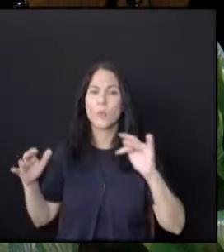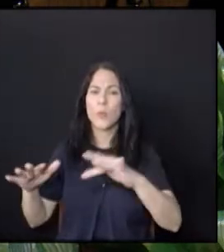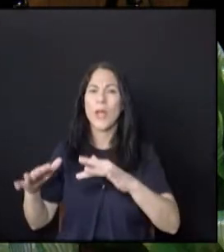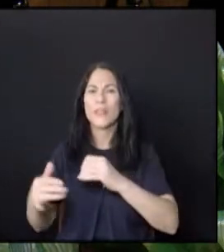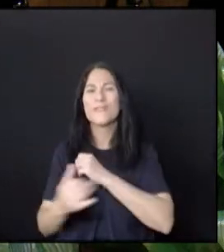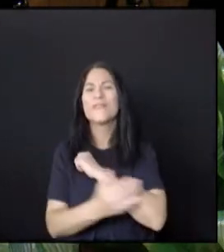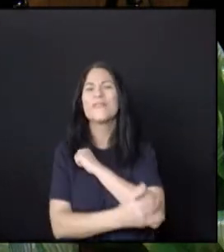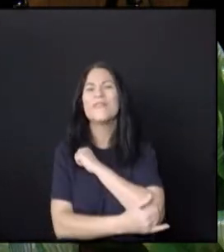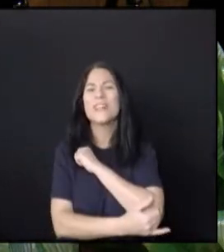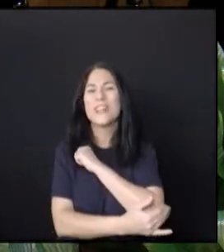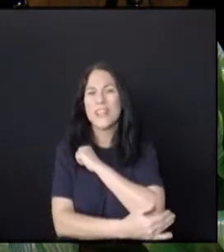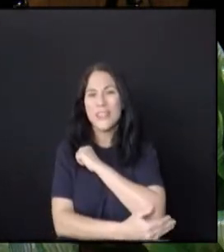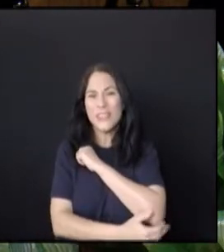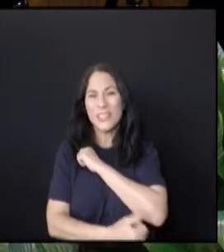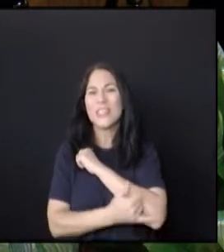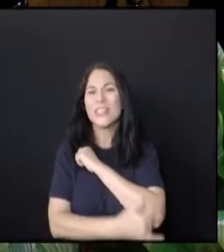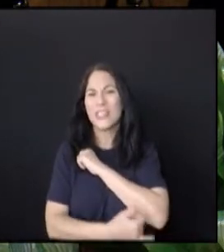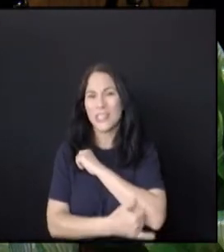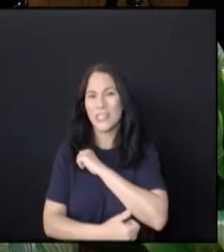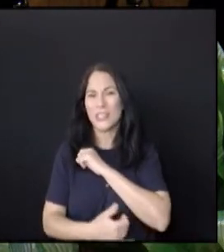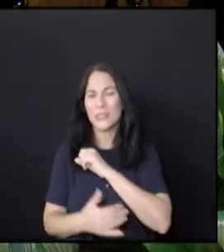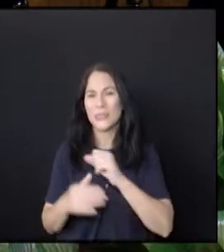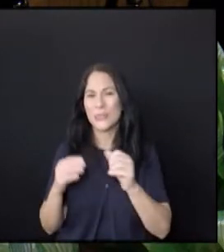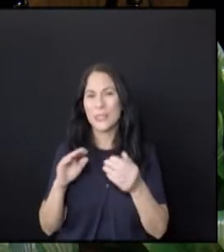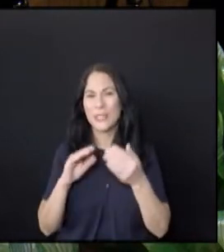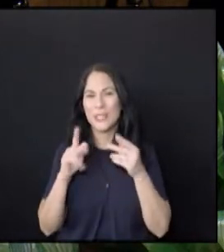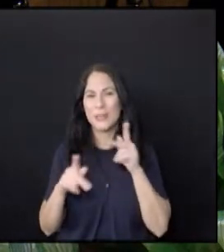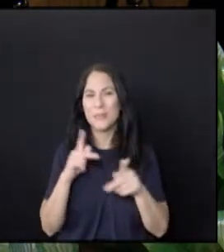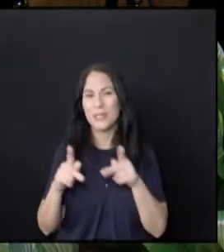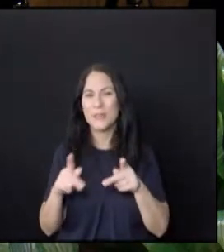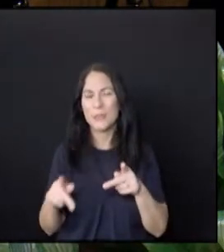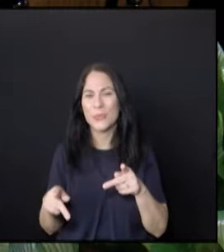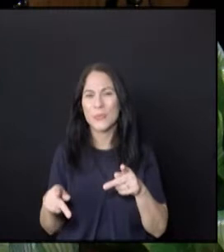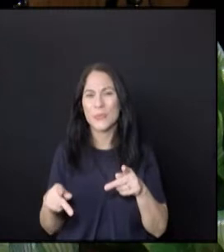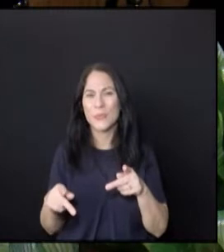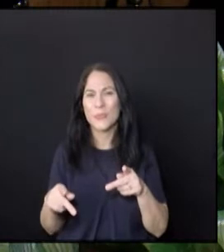might say, joins them for the journey. And we should expect